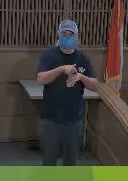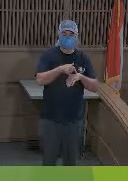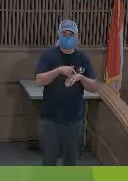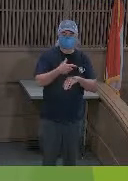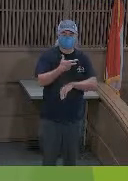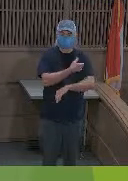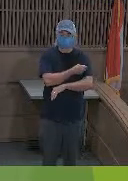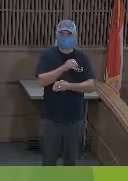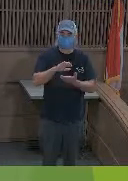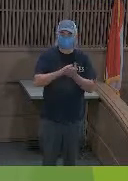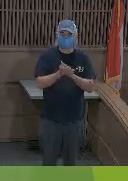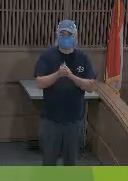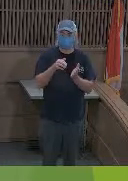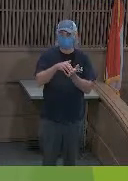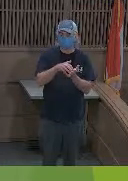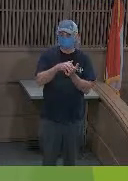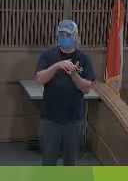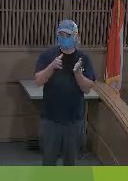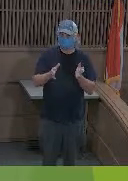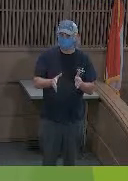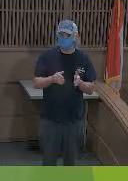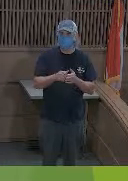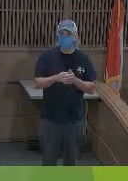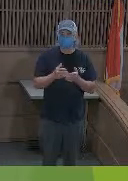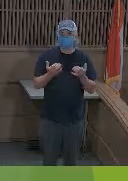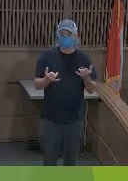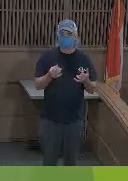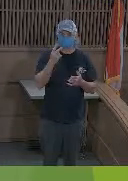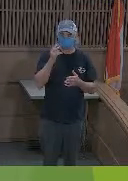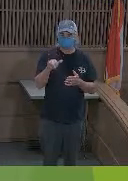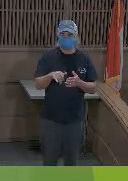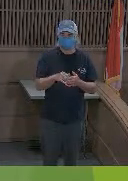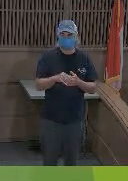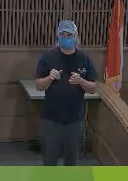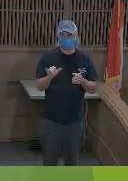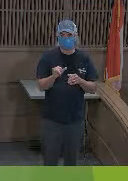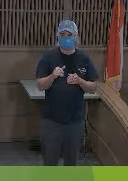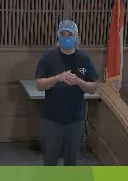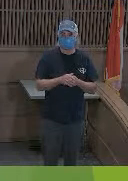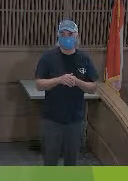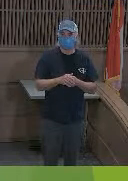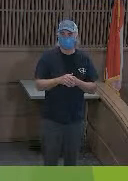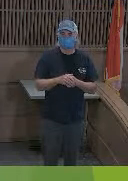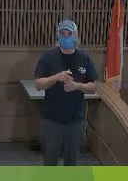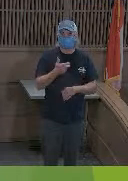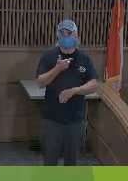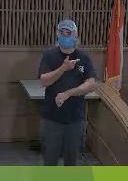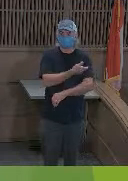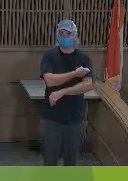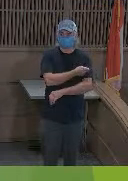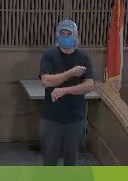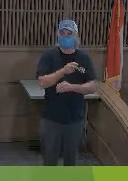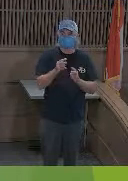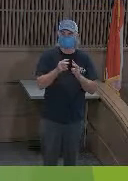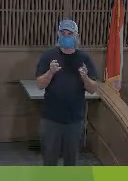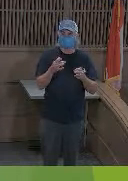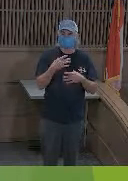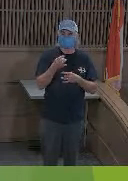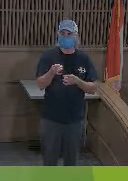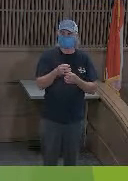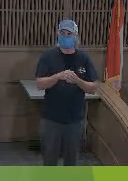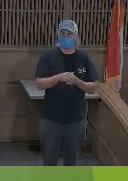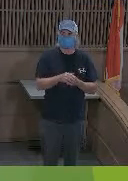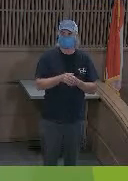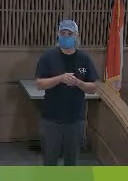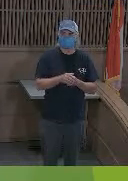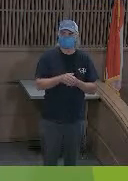becomes over time, and maybe we're seeing some of that. Vaccination numbers, this is interesting. If you look at